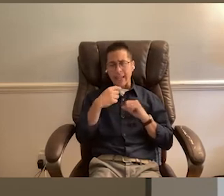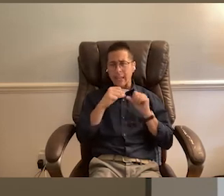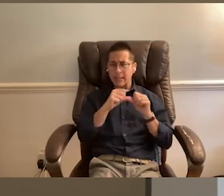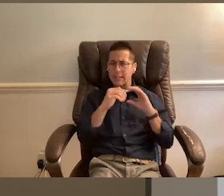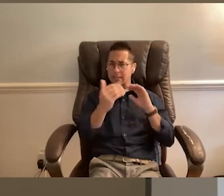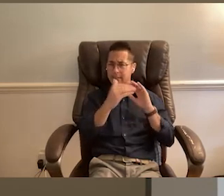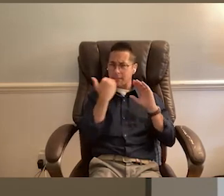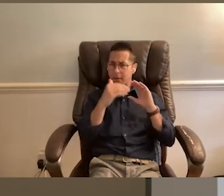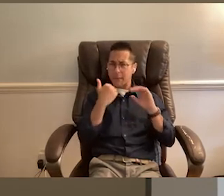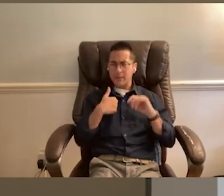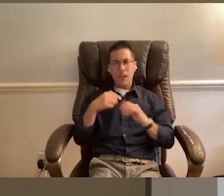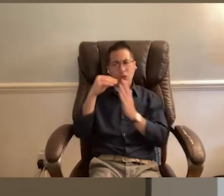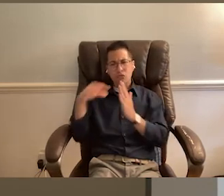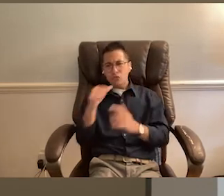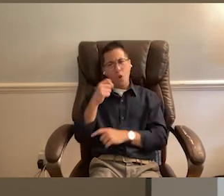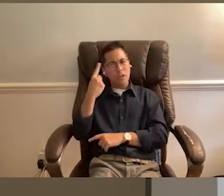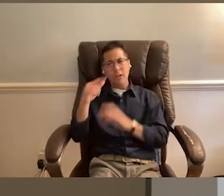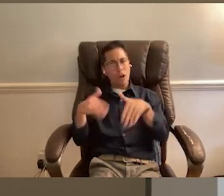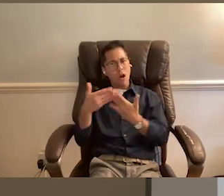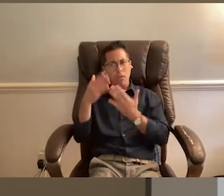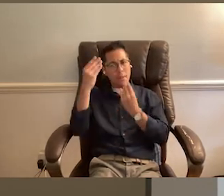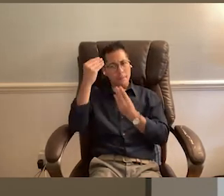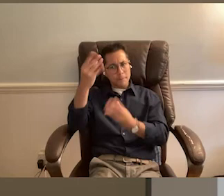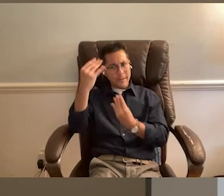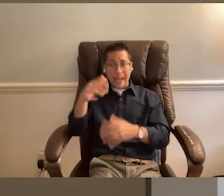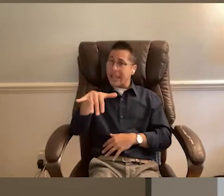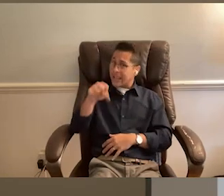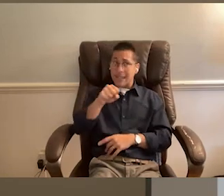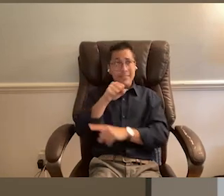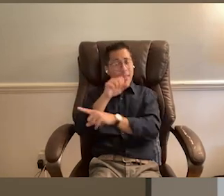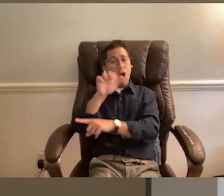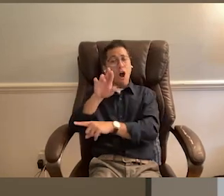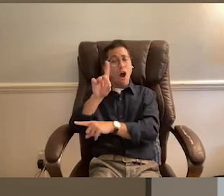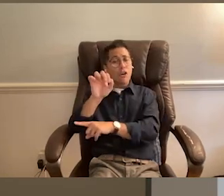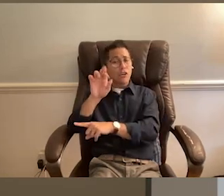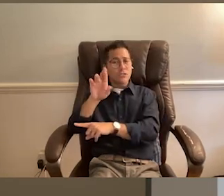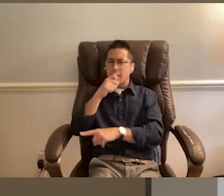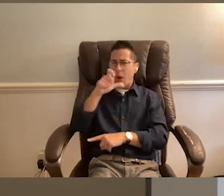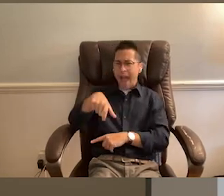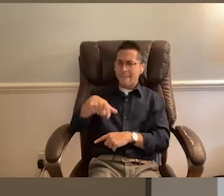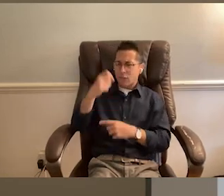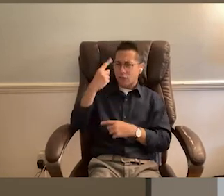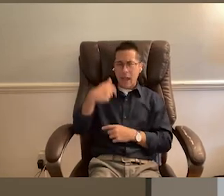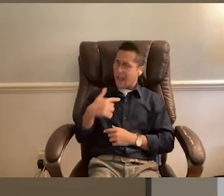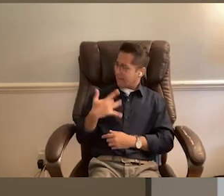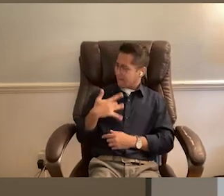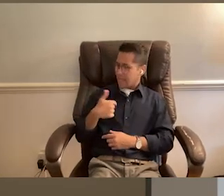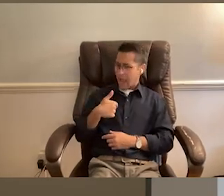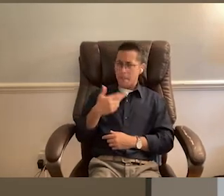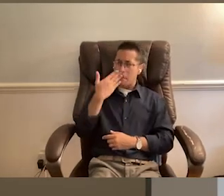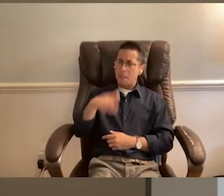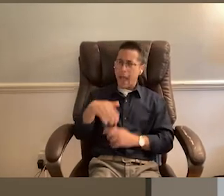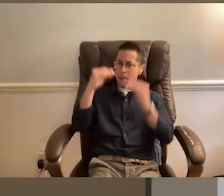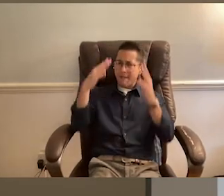I've had professors say no because they think that there's going to be additional work involved on their end, which is always interesting. I say that there is not. Some of